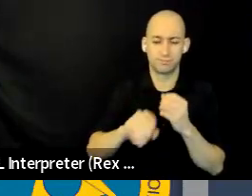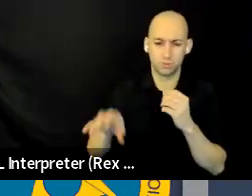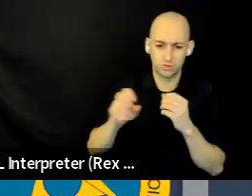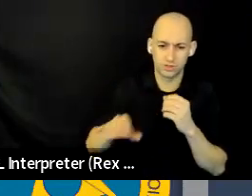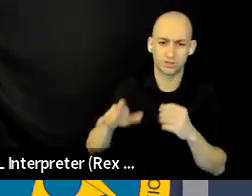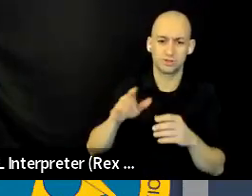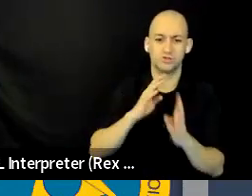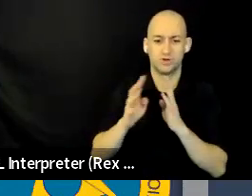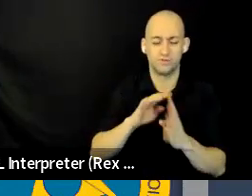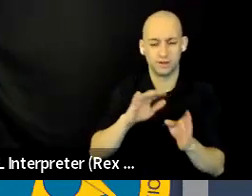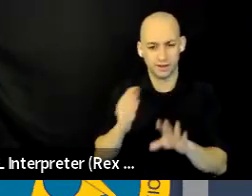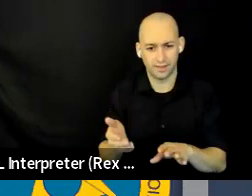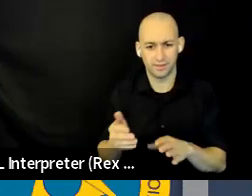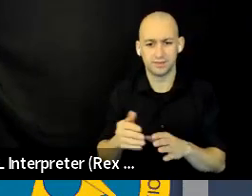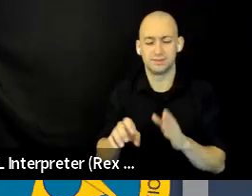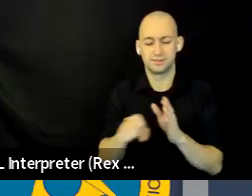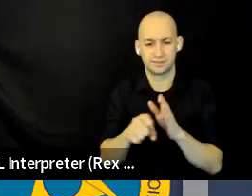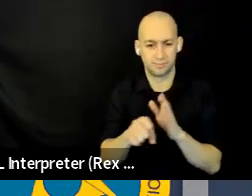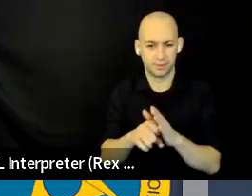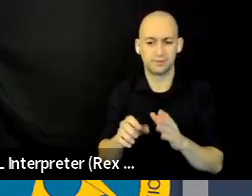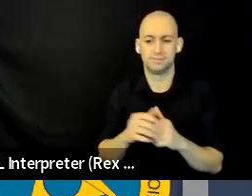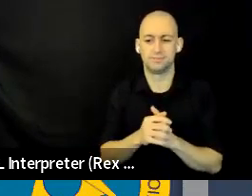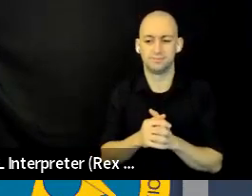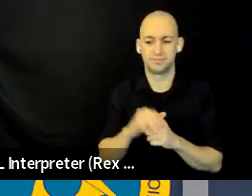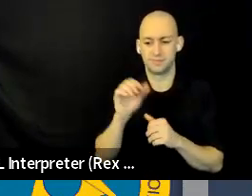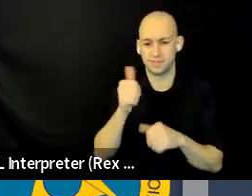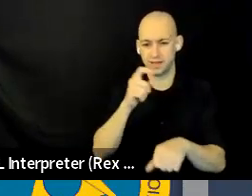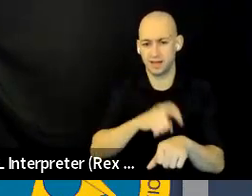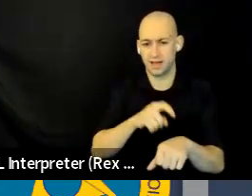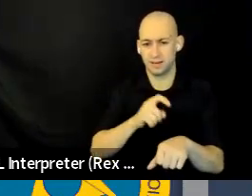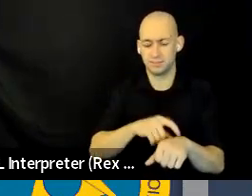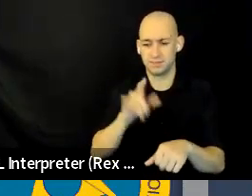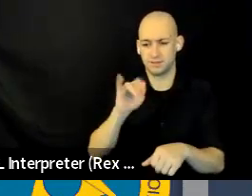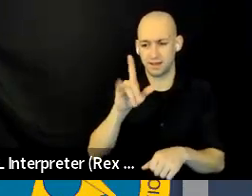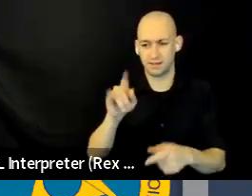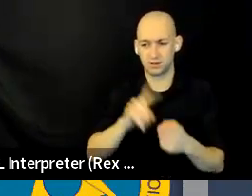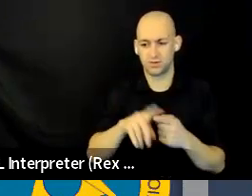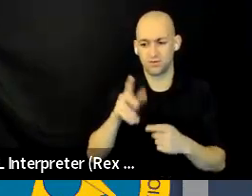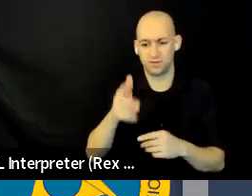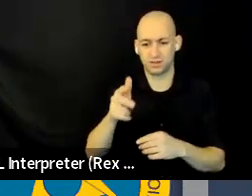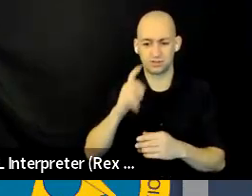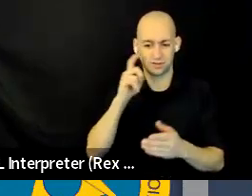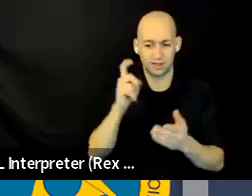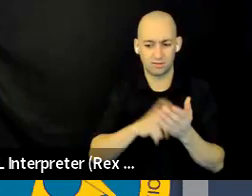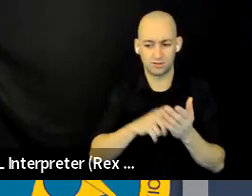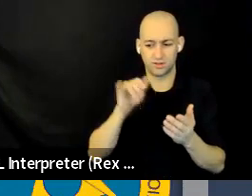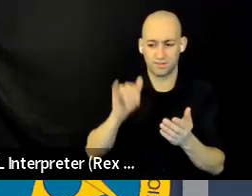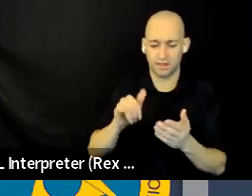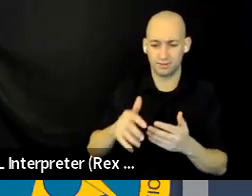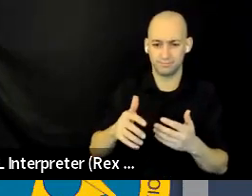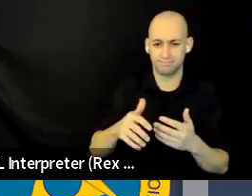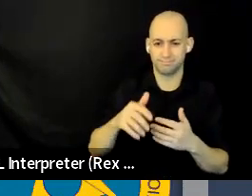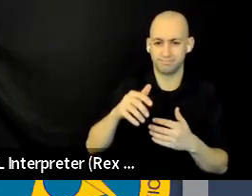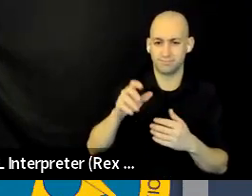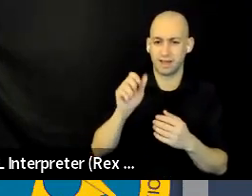improving traffic impacts metric to weigh trucks 10 times of light-duty vehicles to acknowledge the disproportionate burden of air pollution caused by